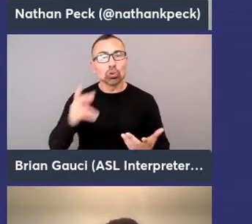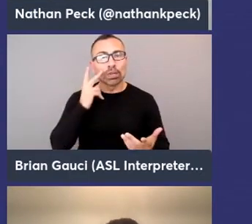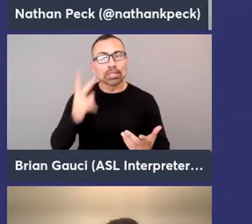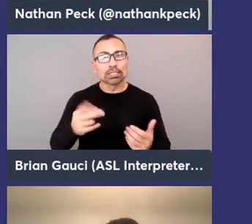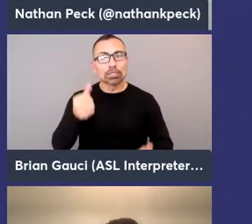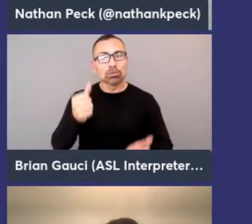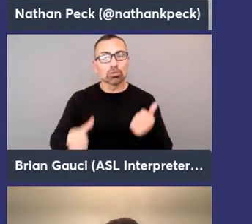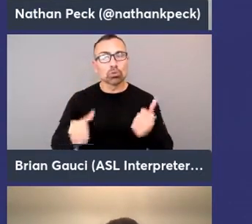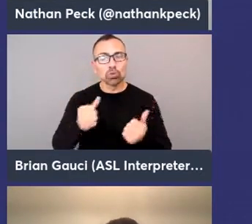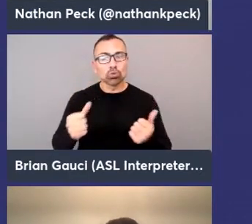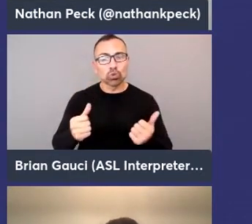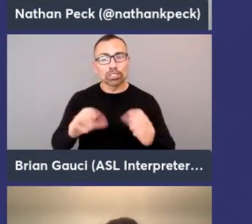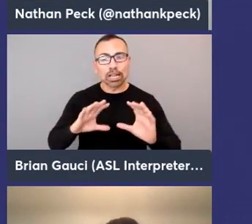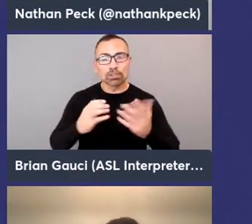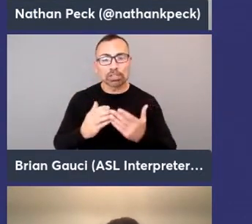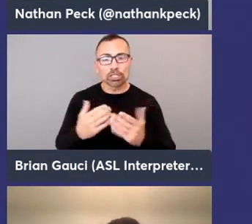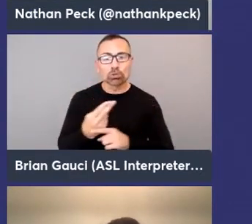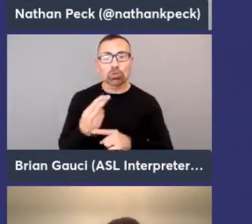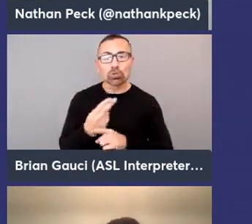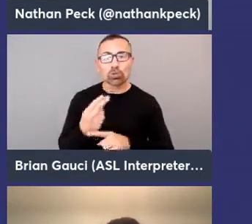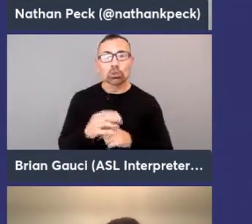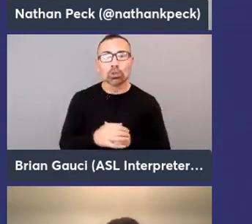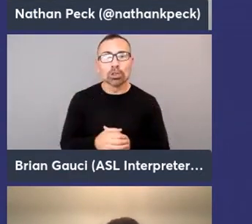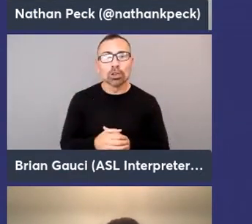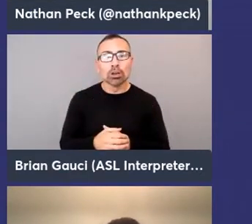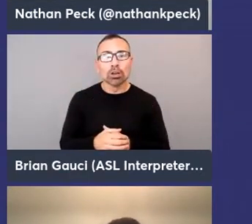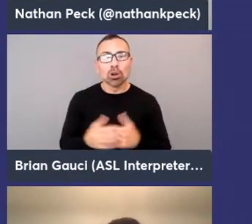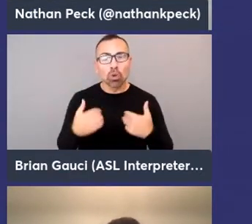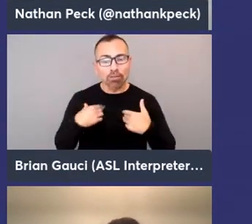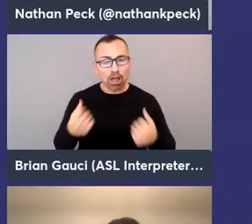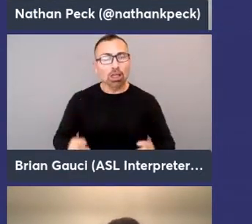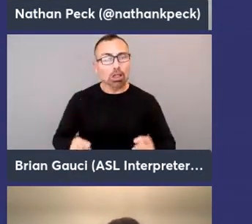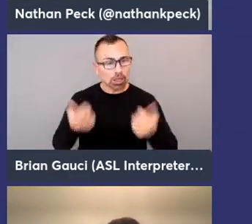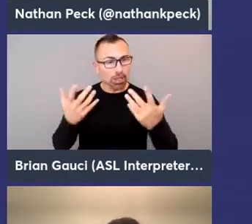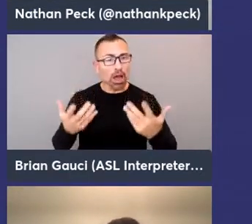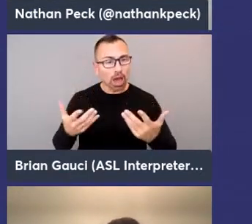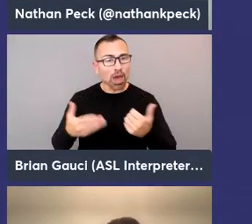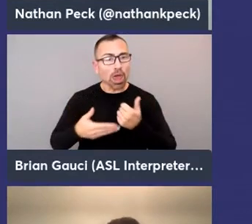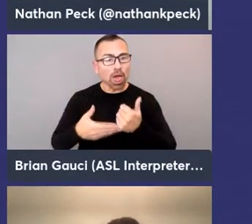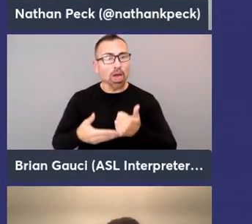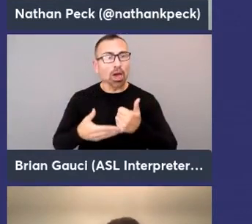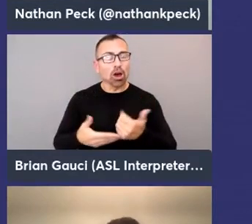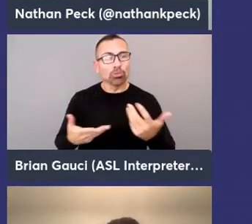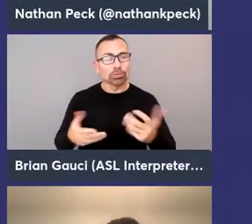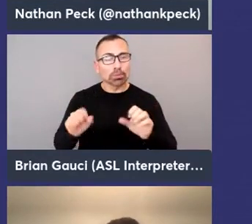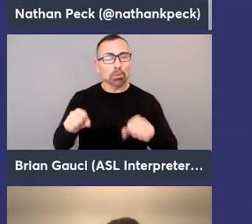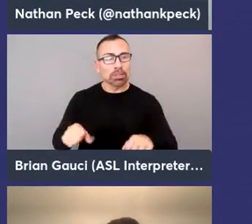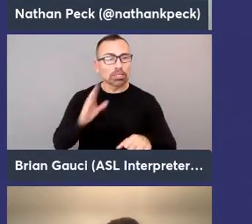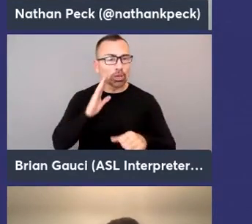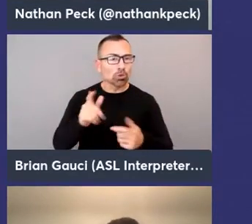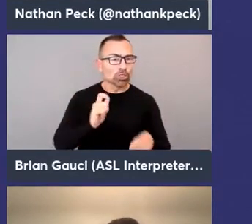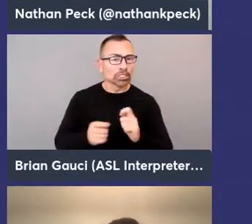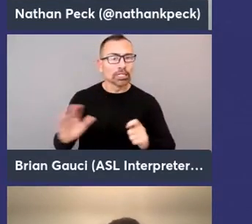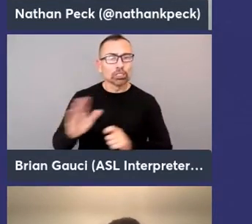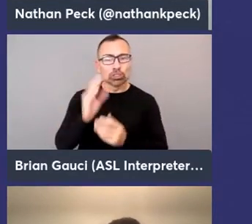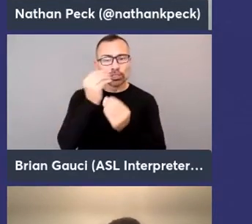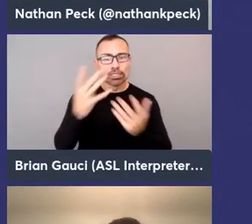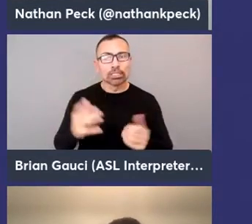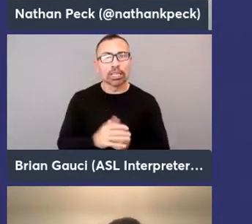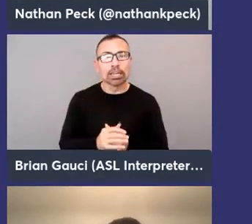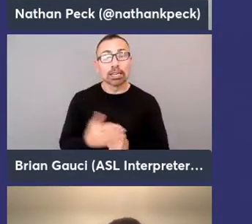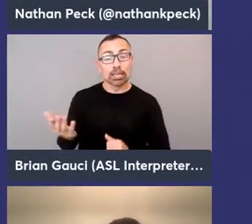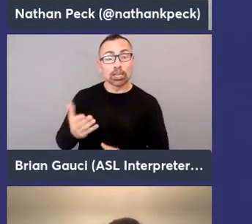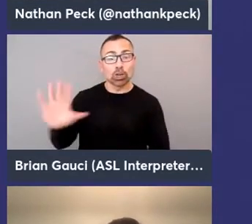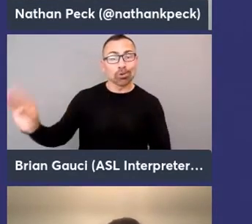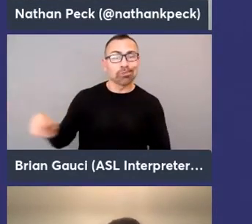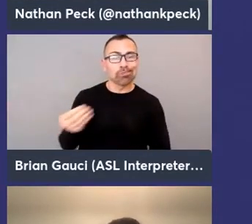classification is. We have a bunch of helper utilities that can transform your data. Here we are first passing in